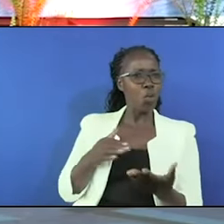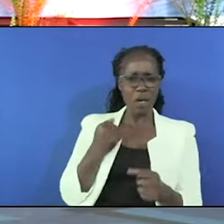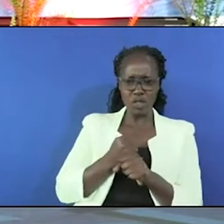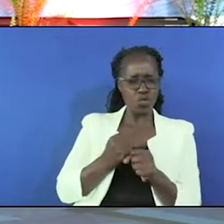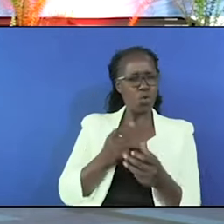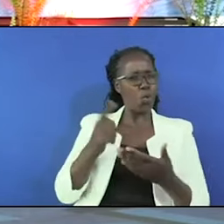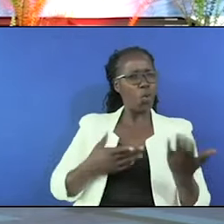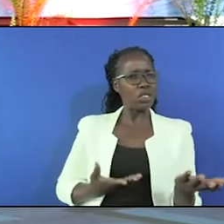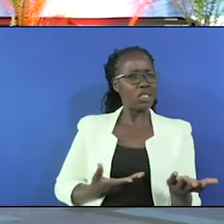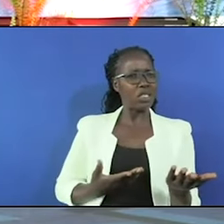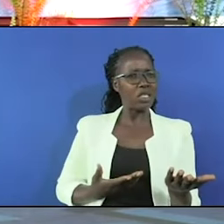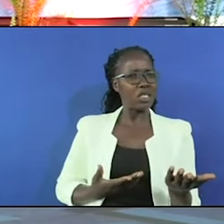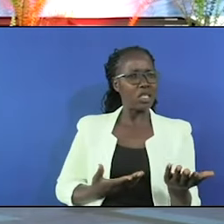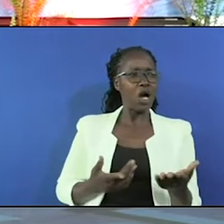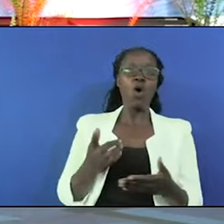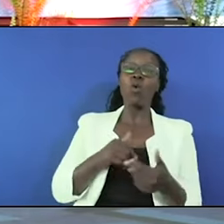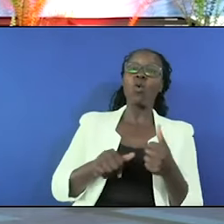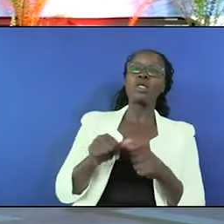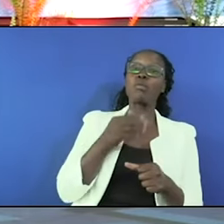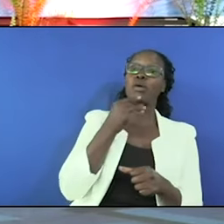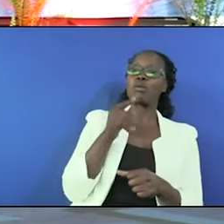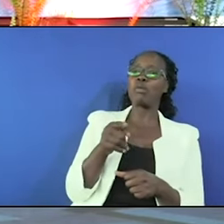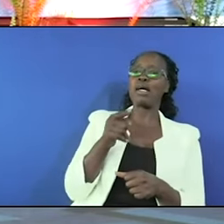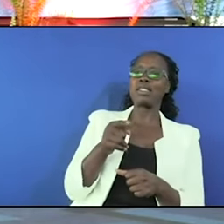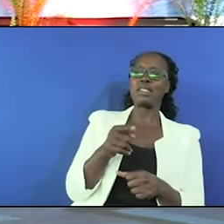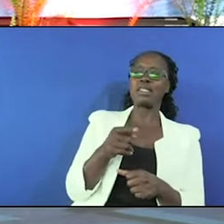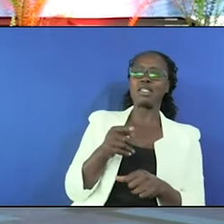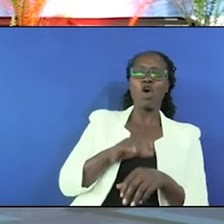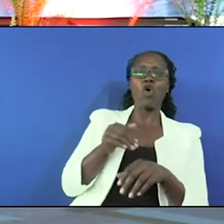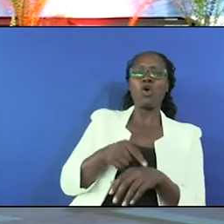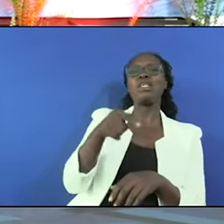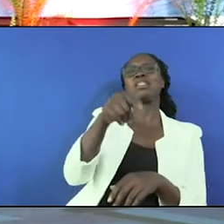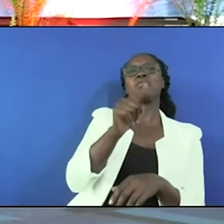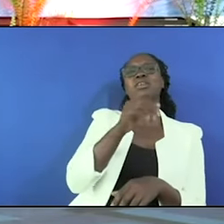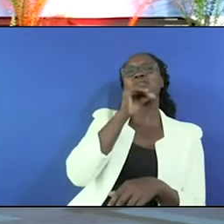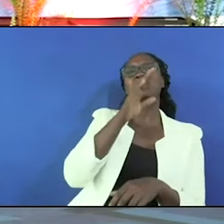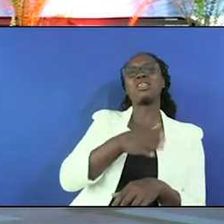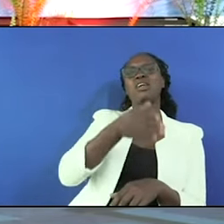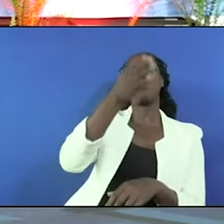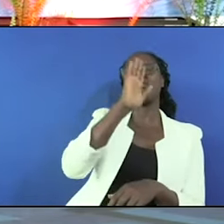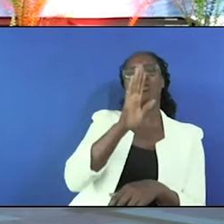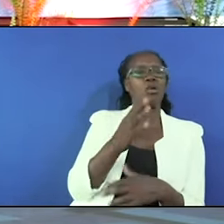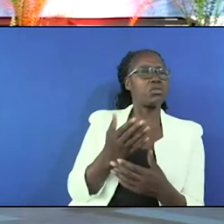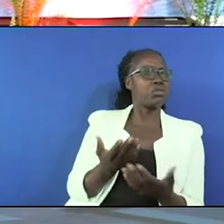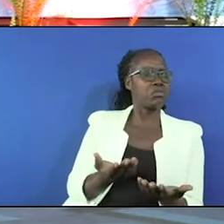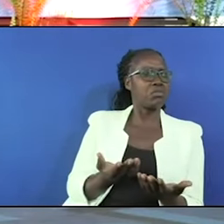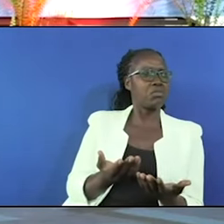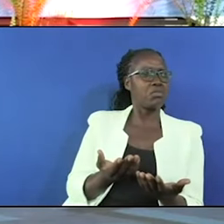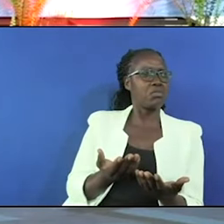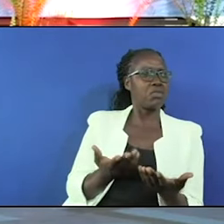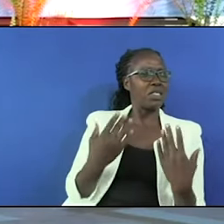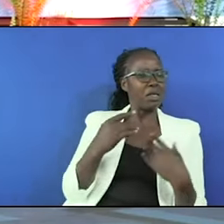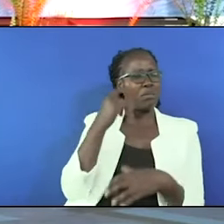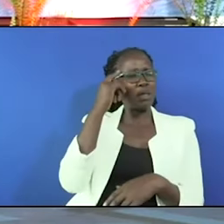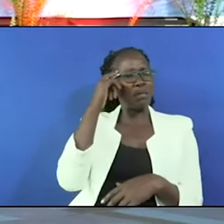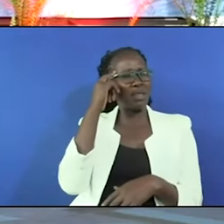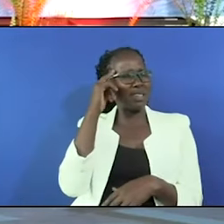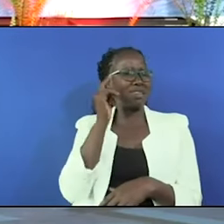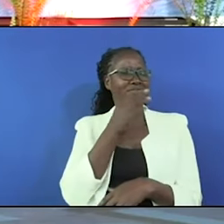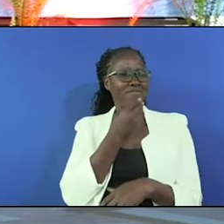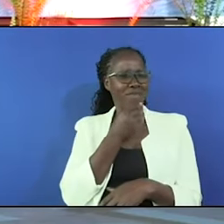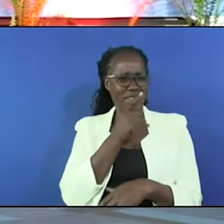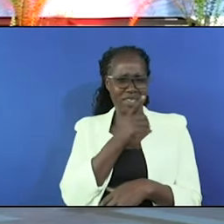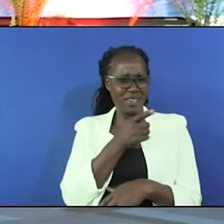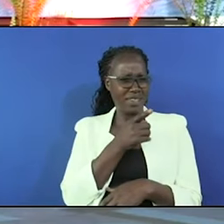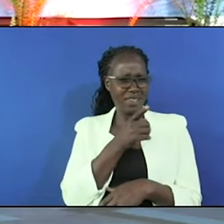doing? And what about this man calling himself the Son of God? People thinking that he